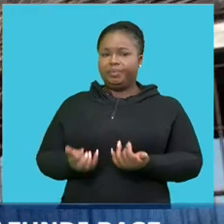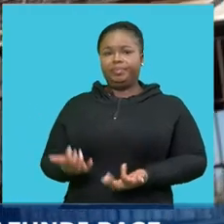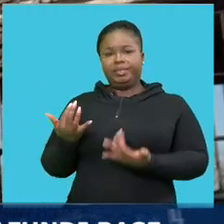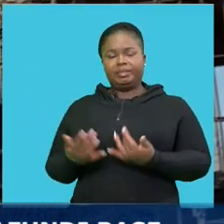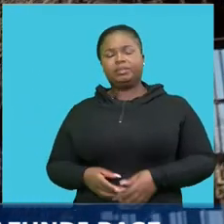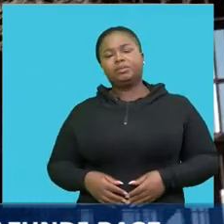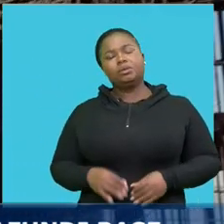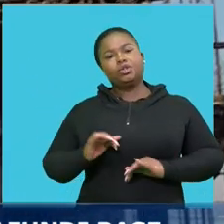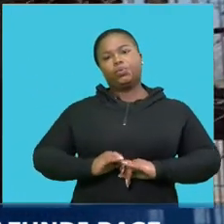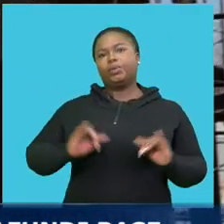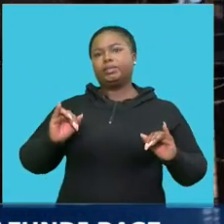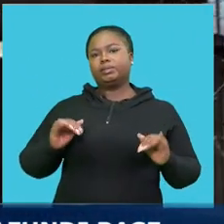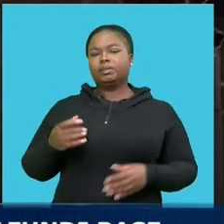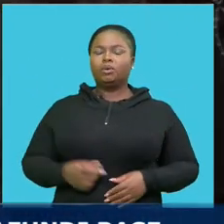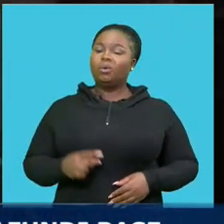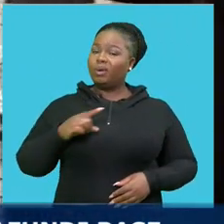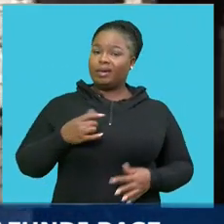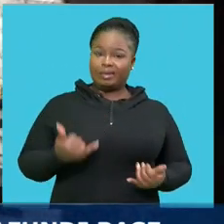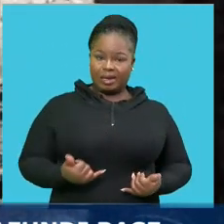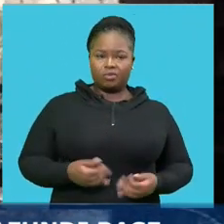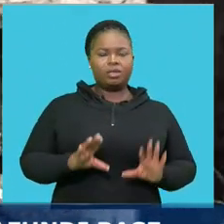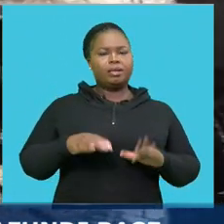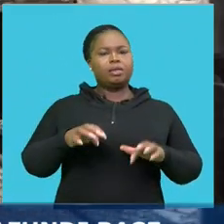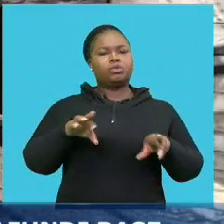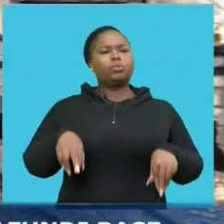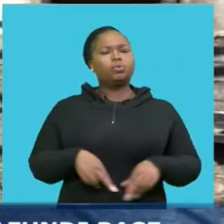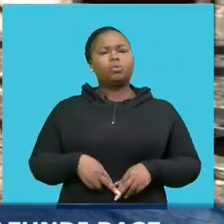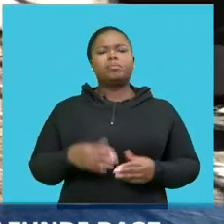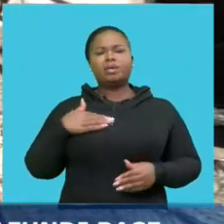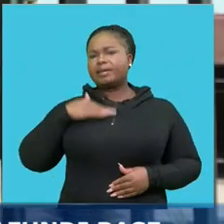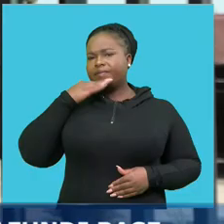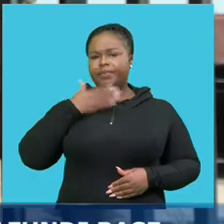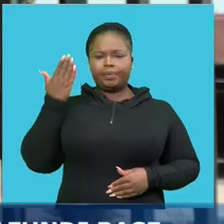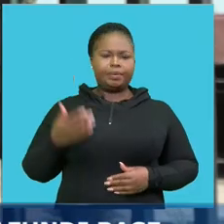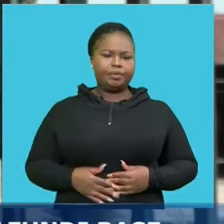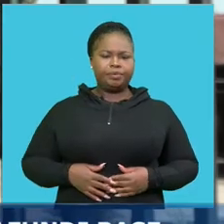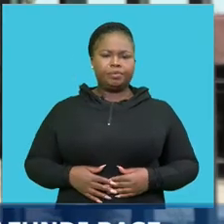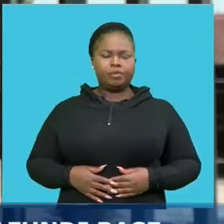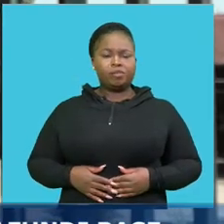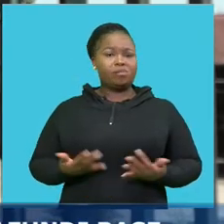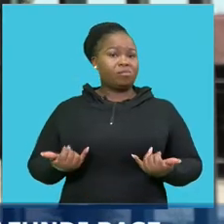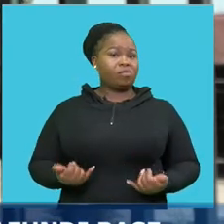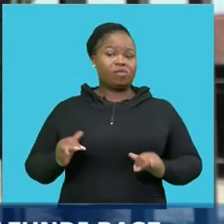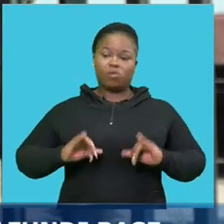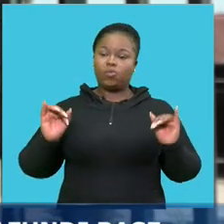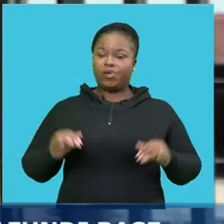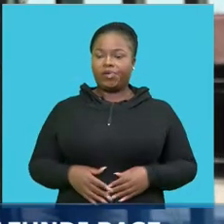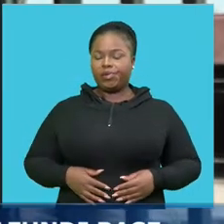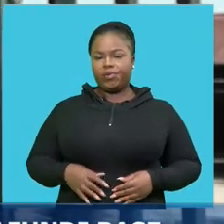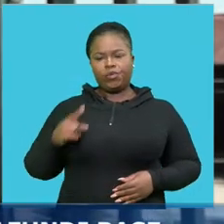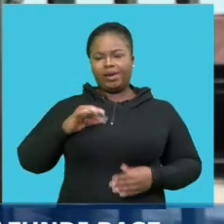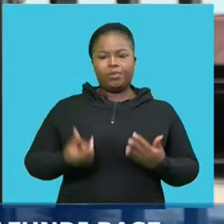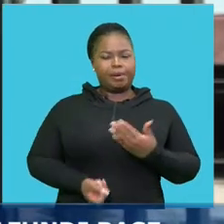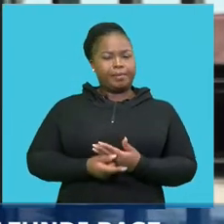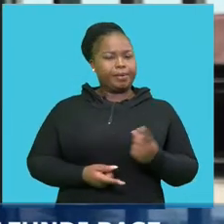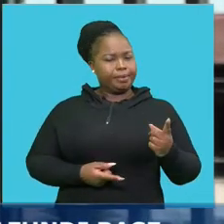nokufaka usawoti esilondeni njengoba amagumbi akufundele bevele engenele. It has gotten worse because what happened actually happened